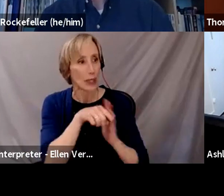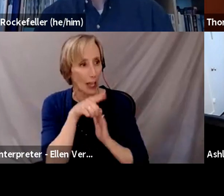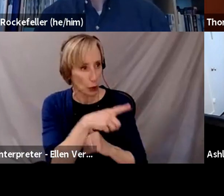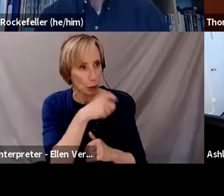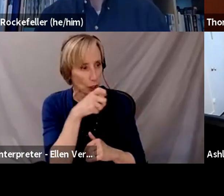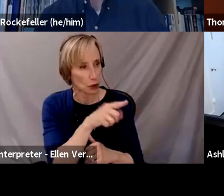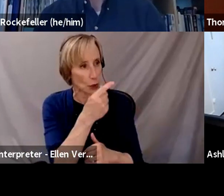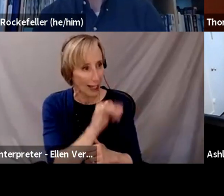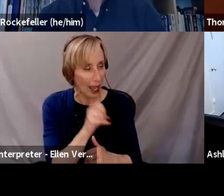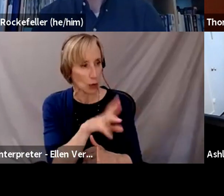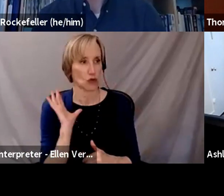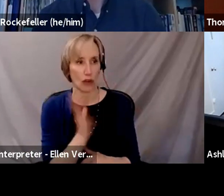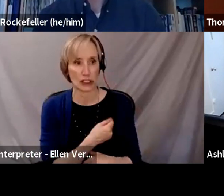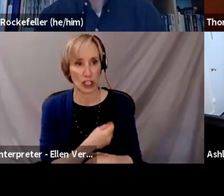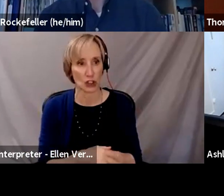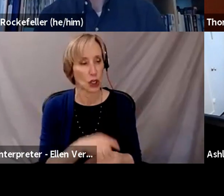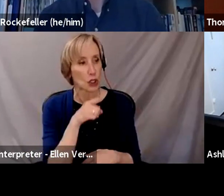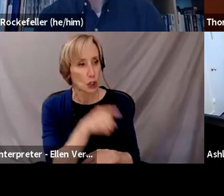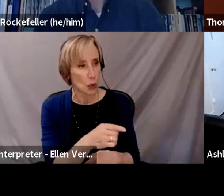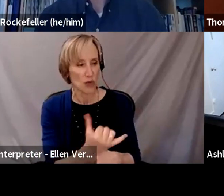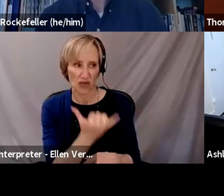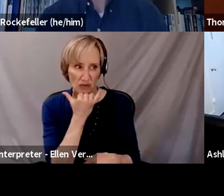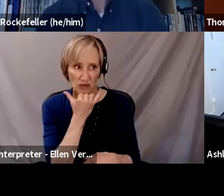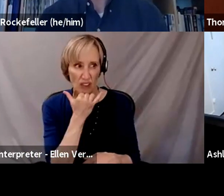So when I think about mental health for all,